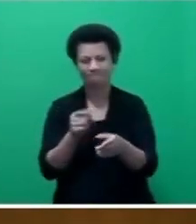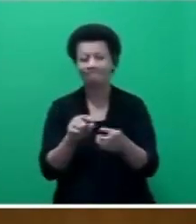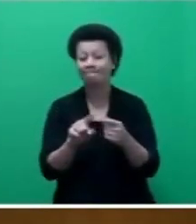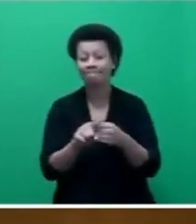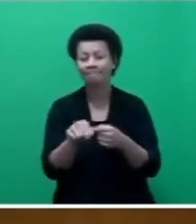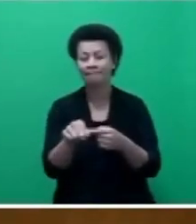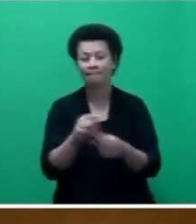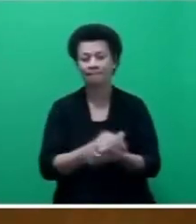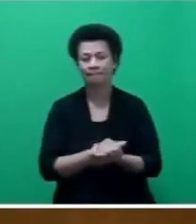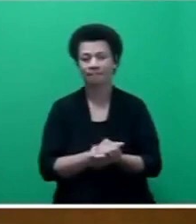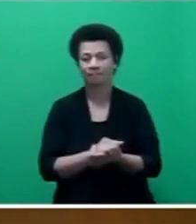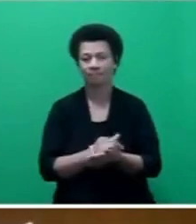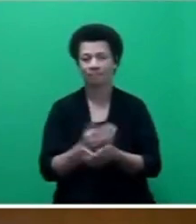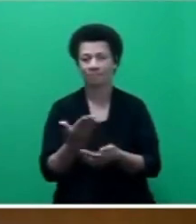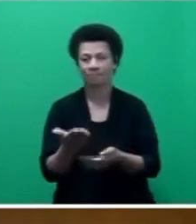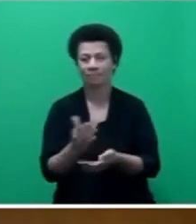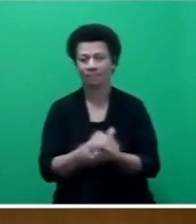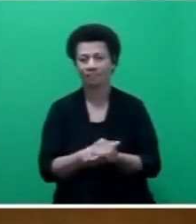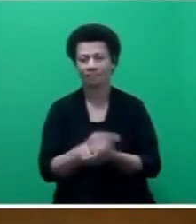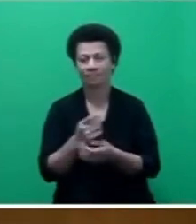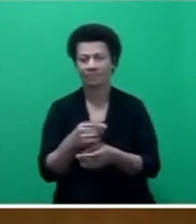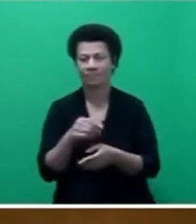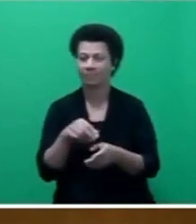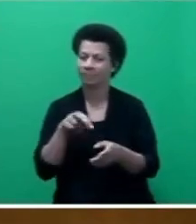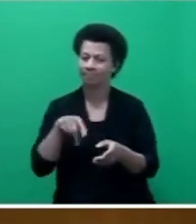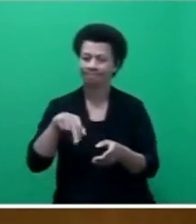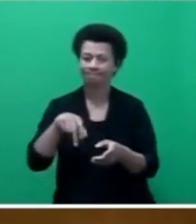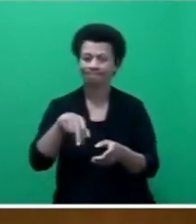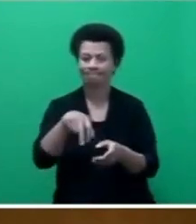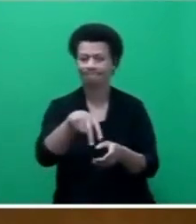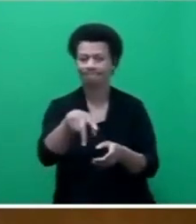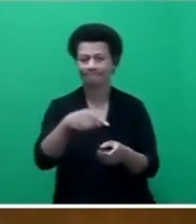They've been walking around in a cul-de-sac all this time.